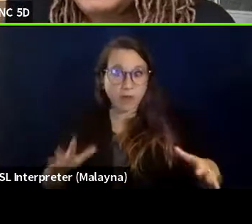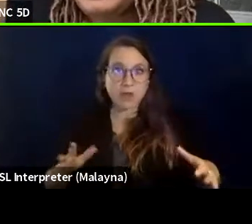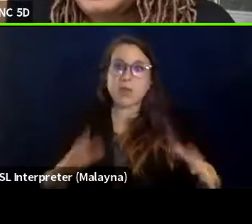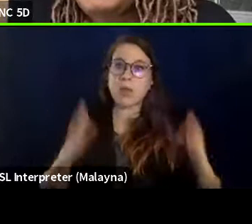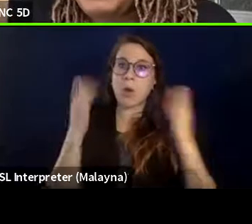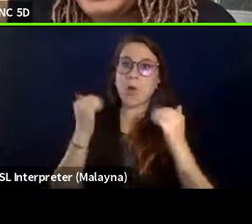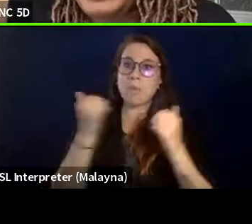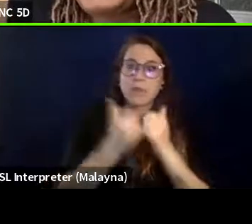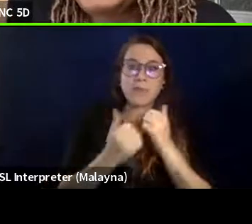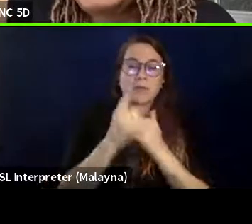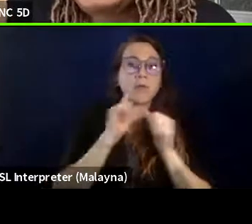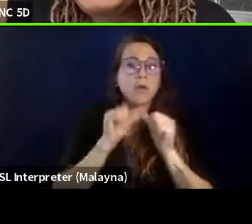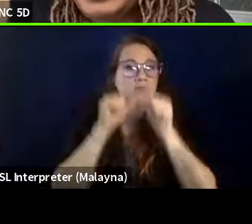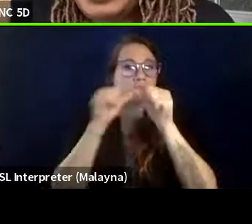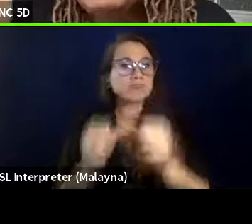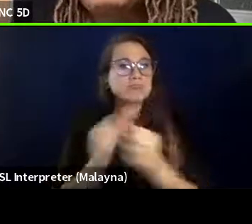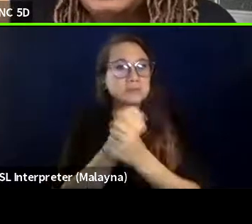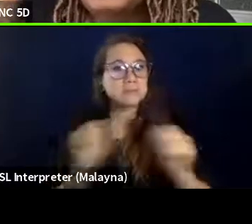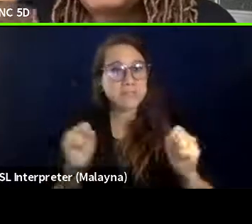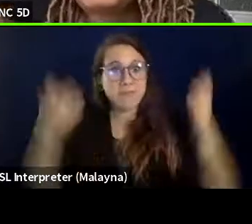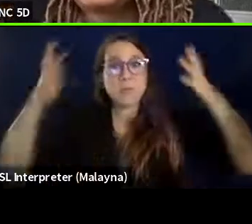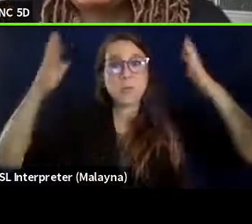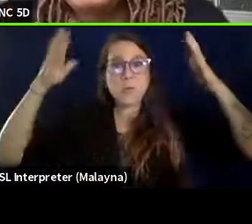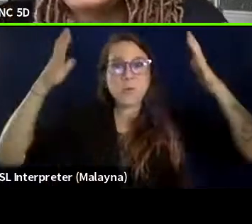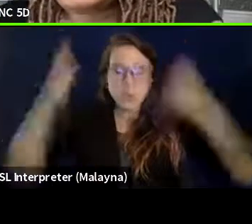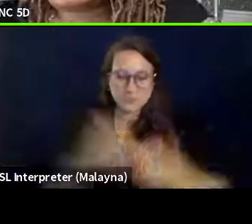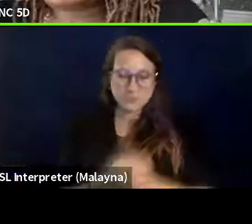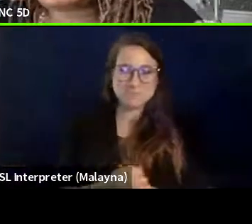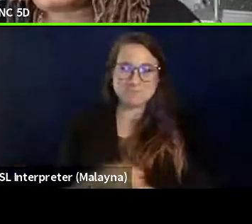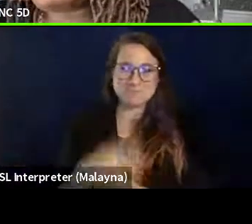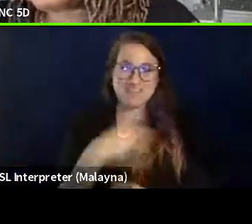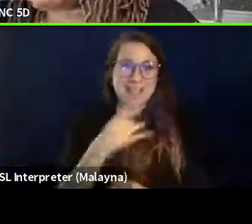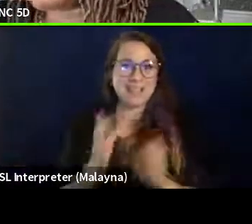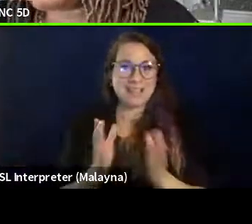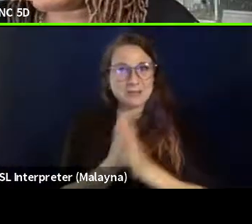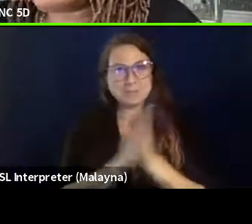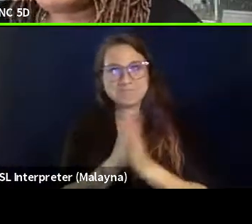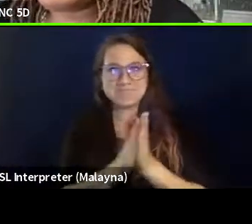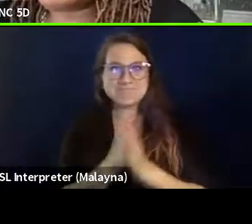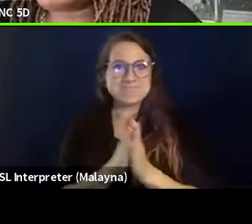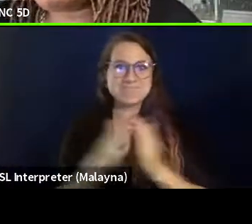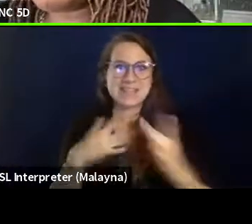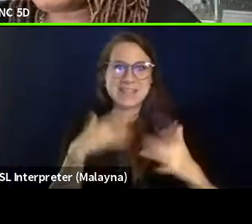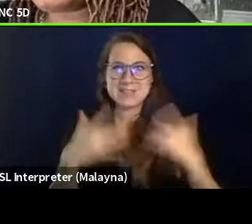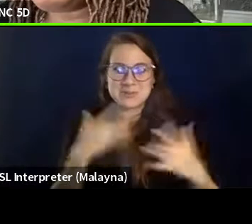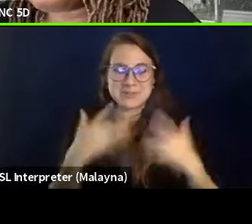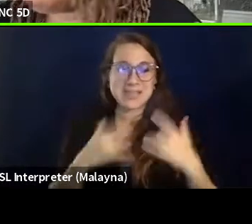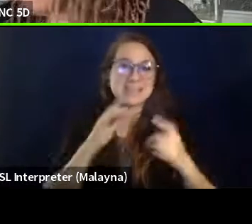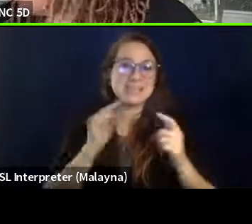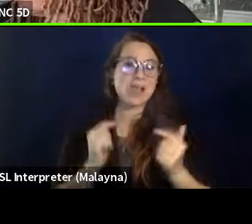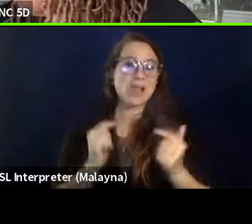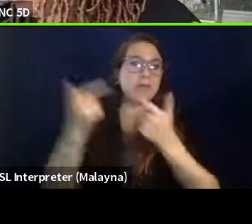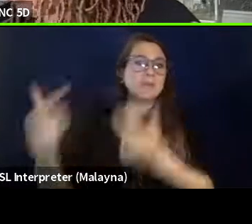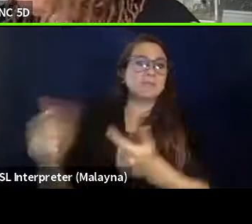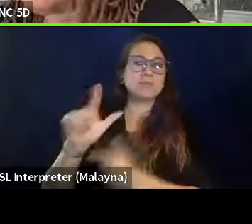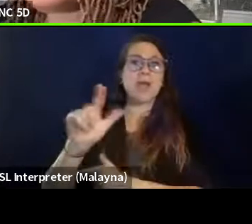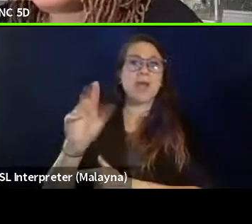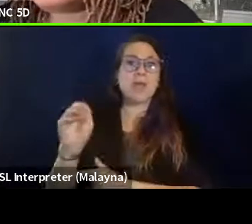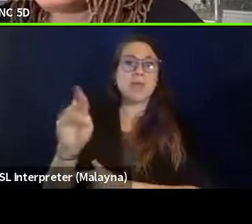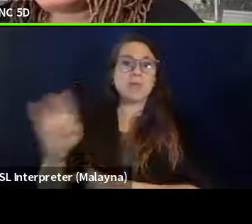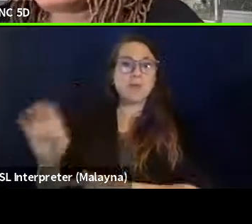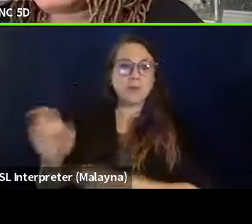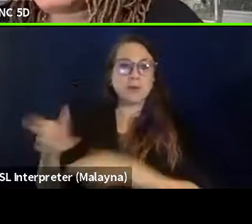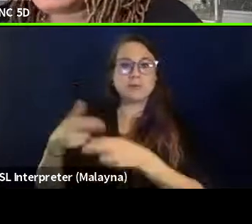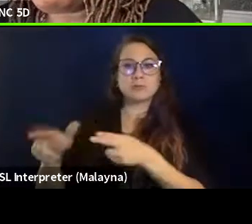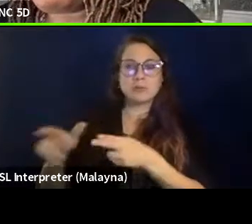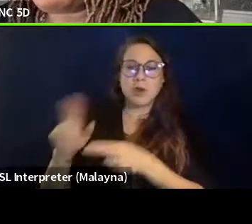point. All right, I like the enthusiasm there. And then I'll turn it over to Commissioner Elmore to give us a brief update on